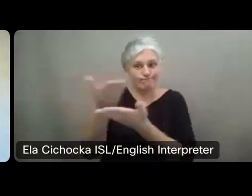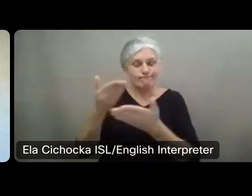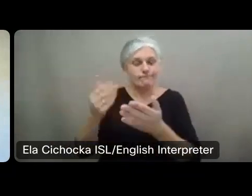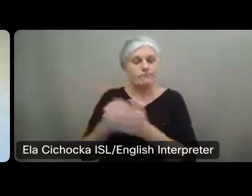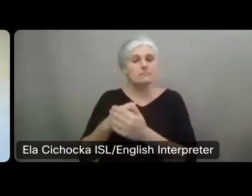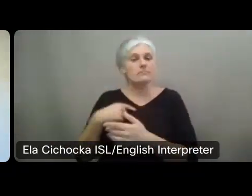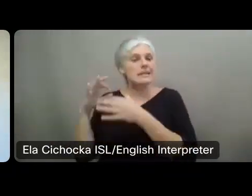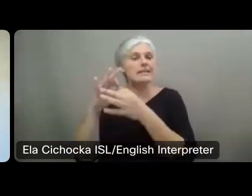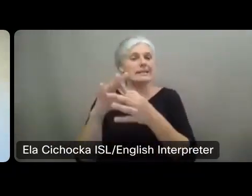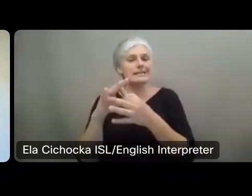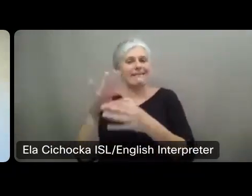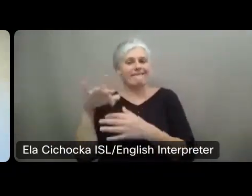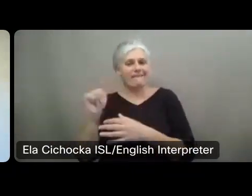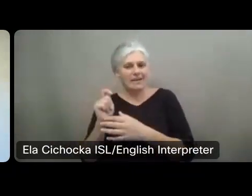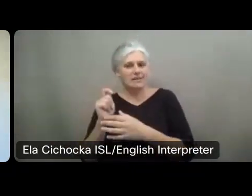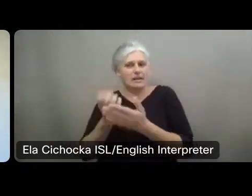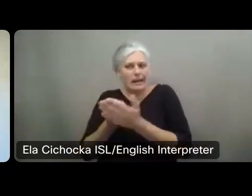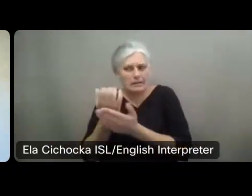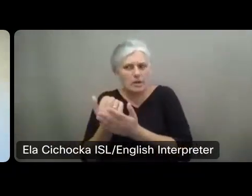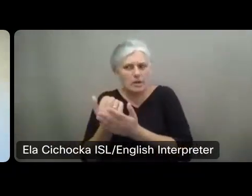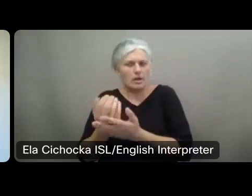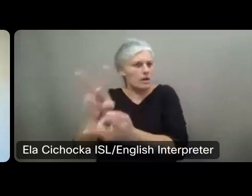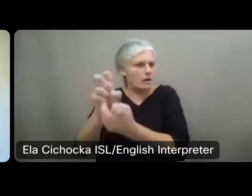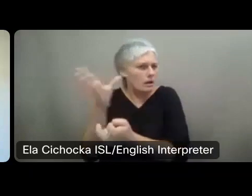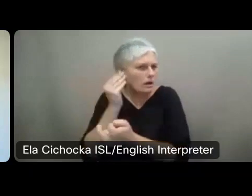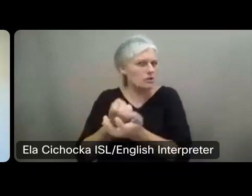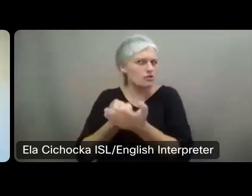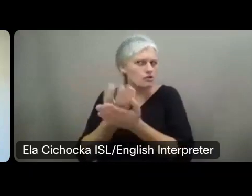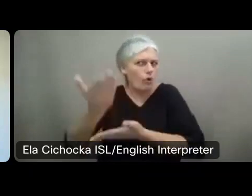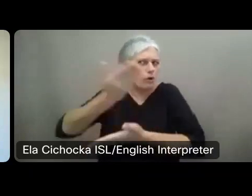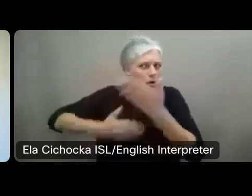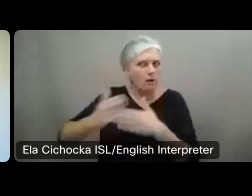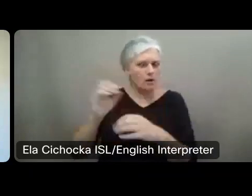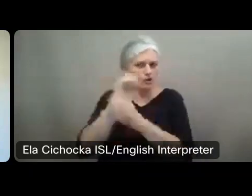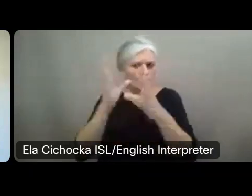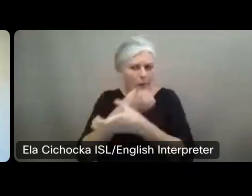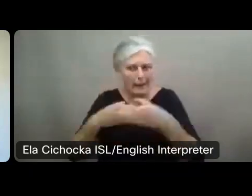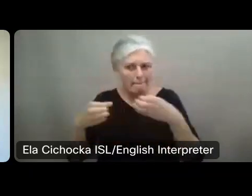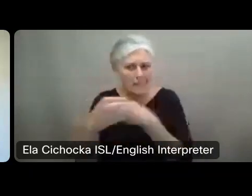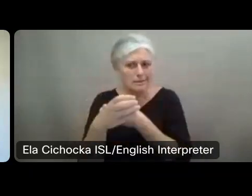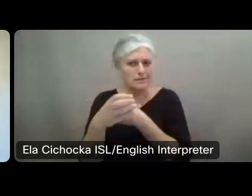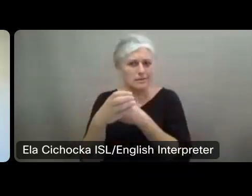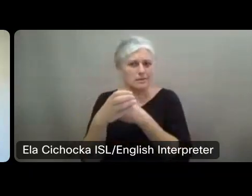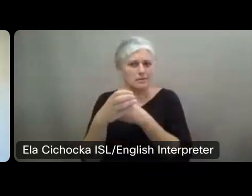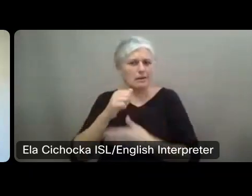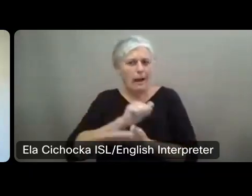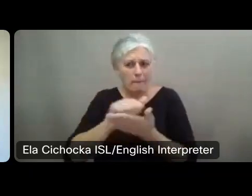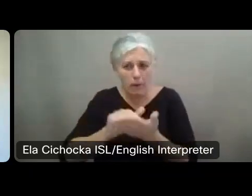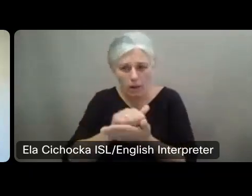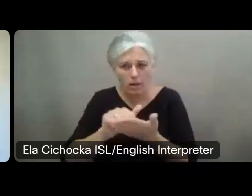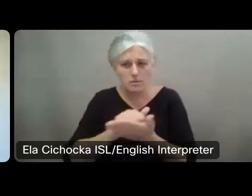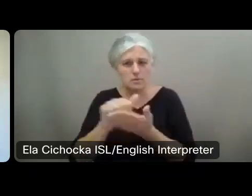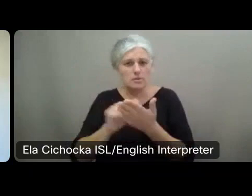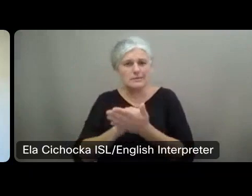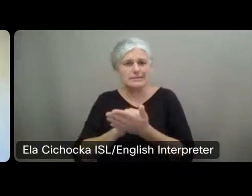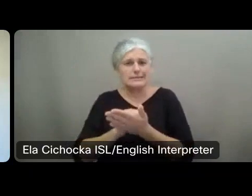factual explanations, listening to the story, demonstrating that empathy, the apology or regret, expression of regret